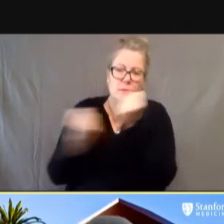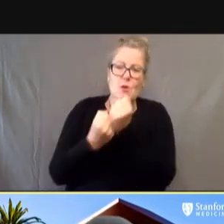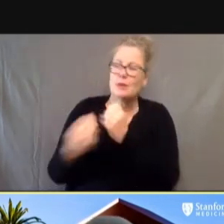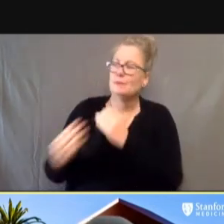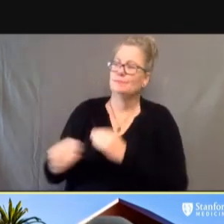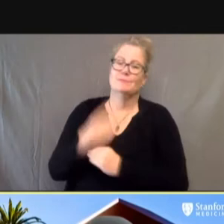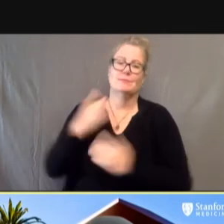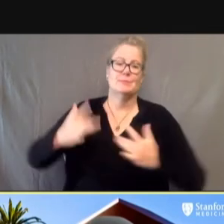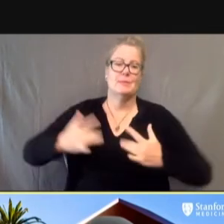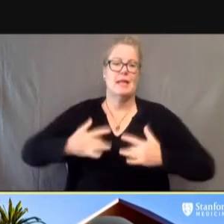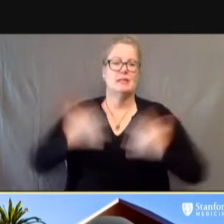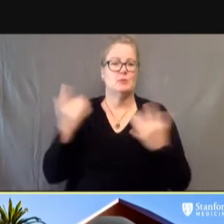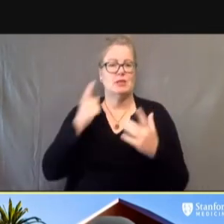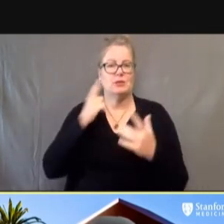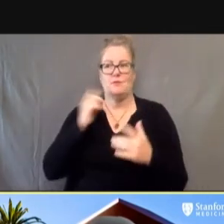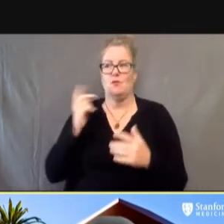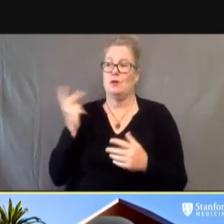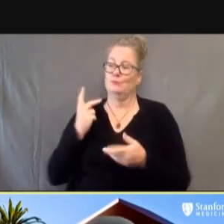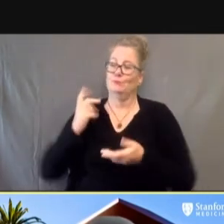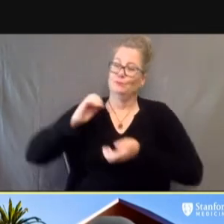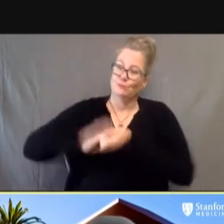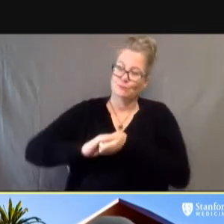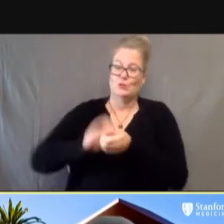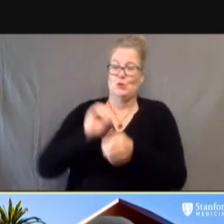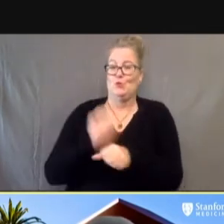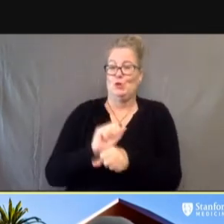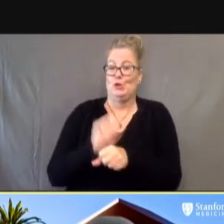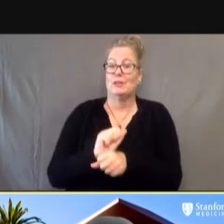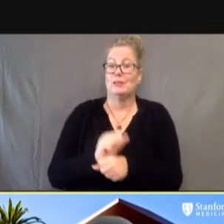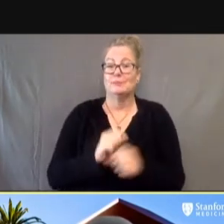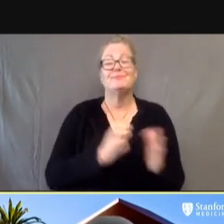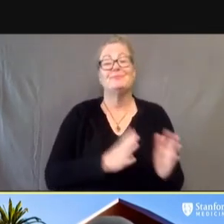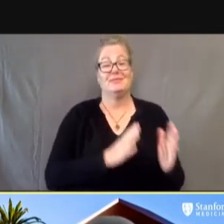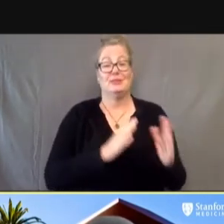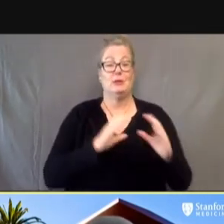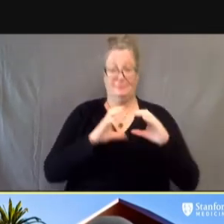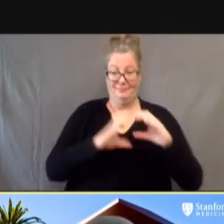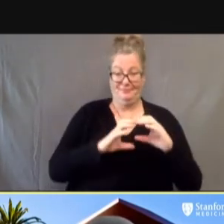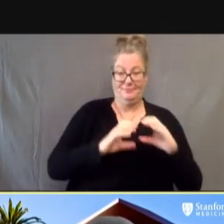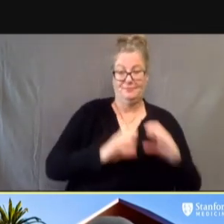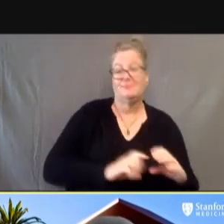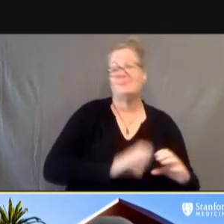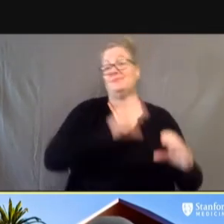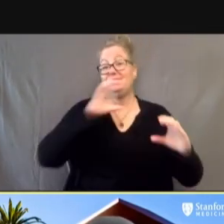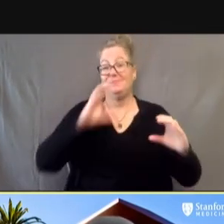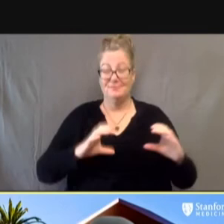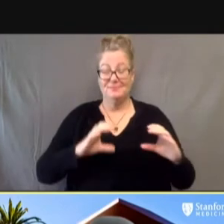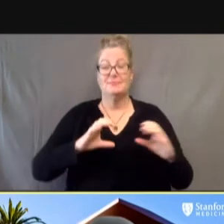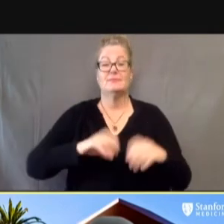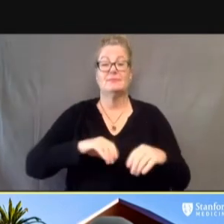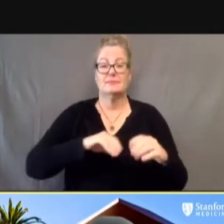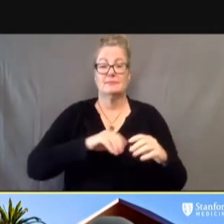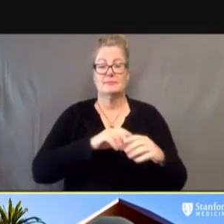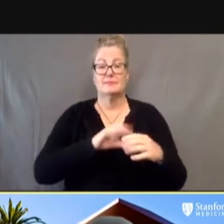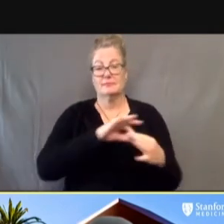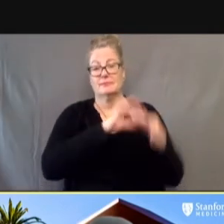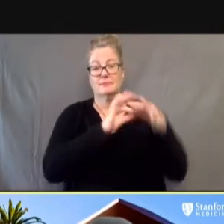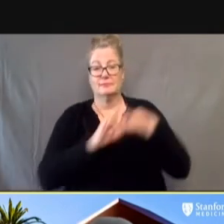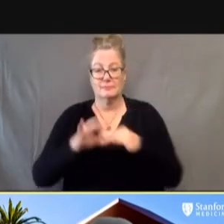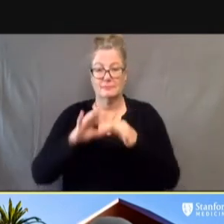well. Then looking to connect with the larger community of individuals involved in disability advocacy in